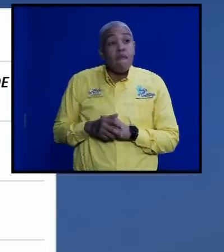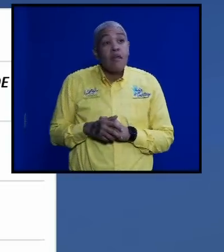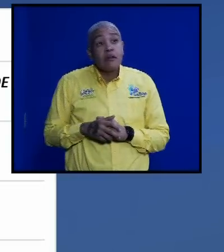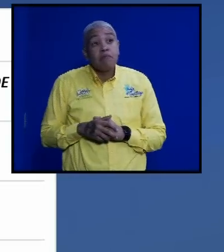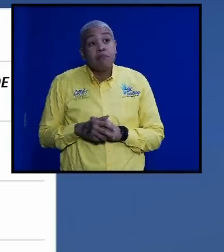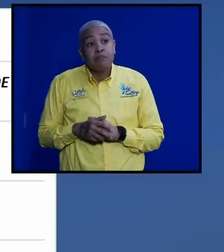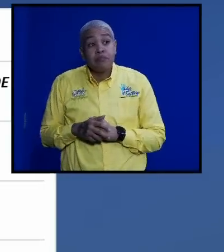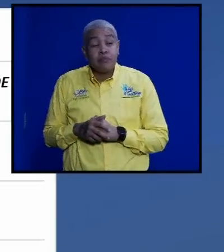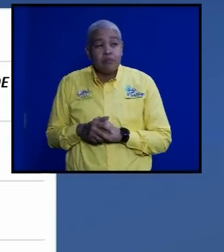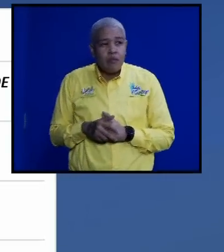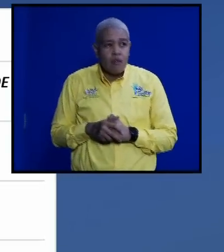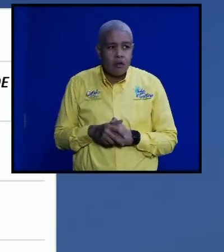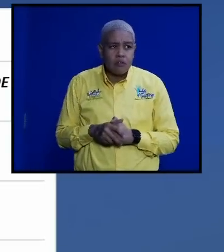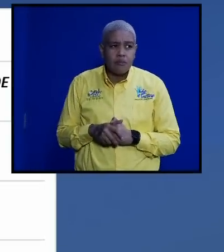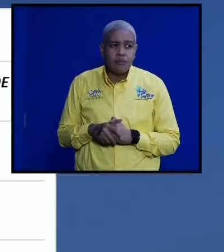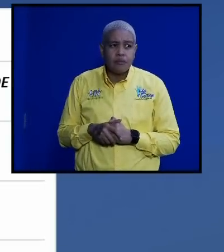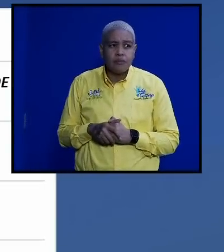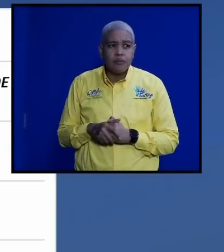displayed.